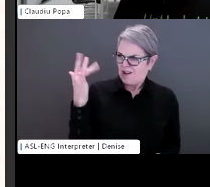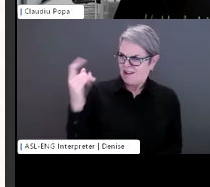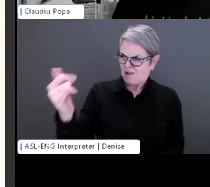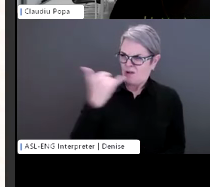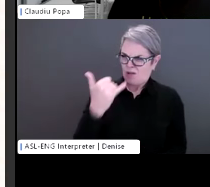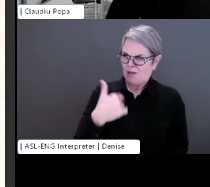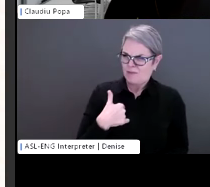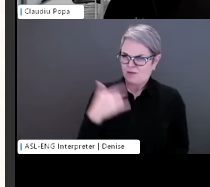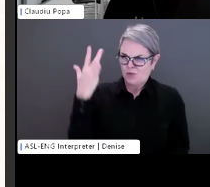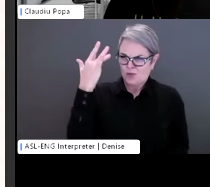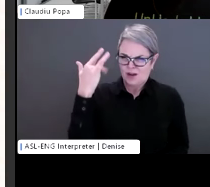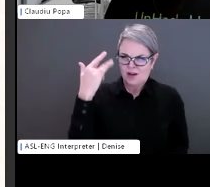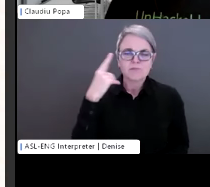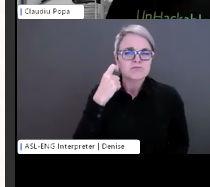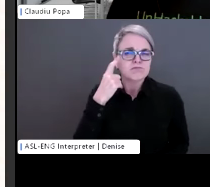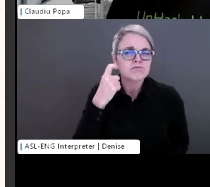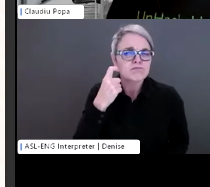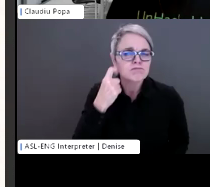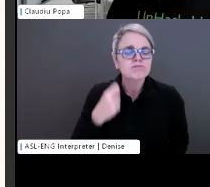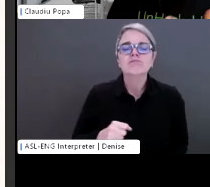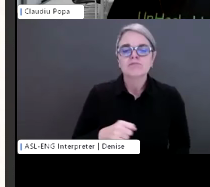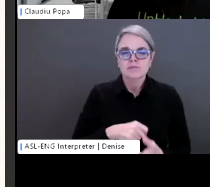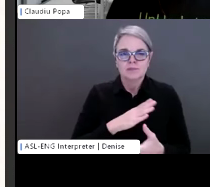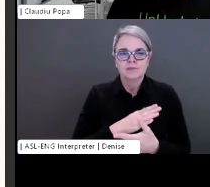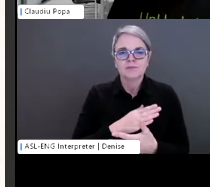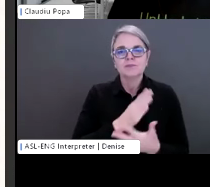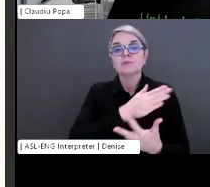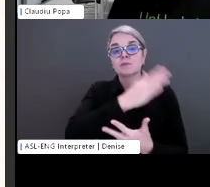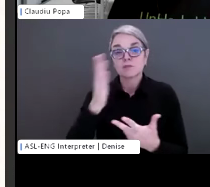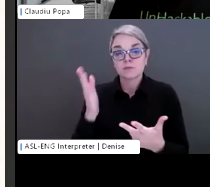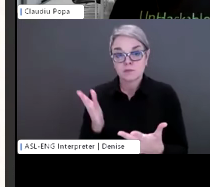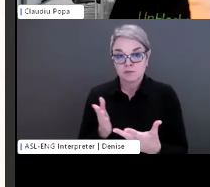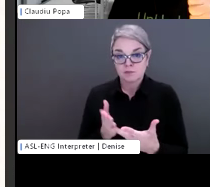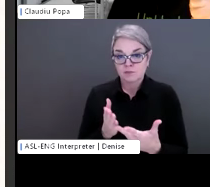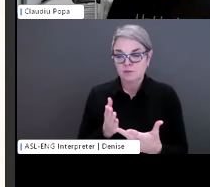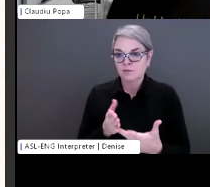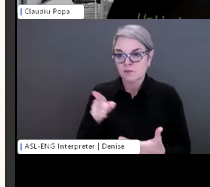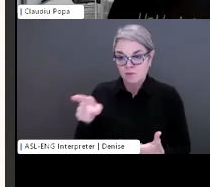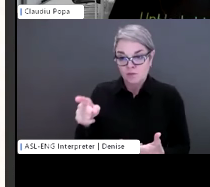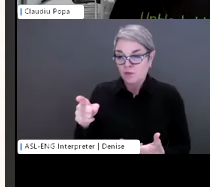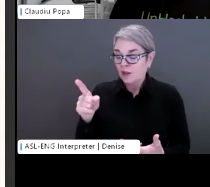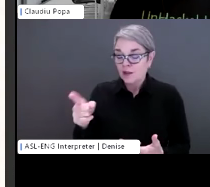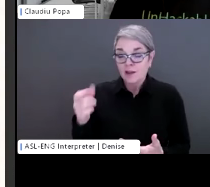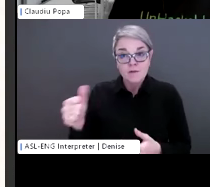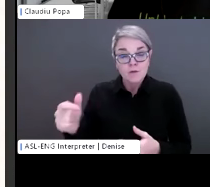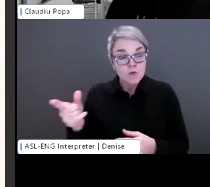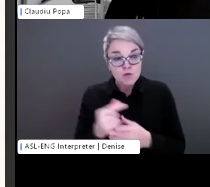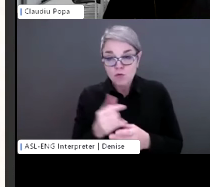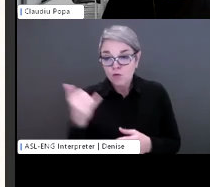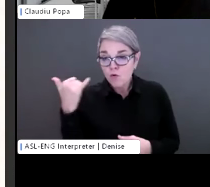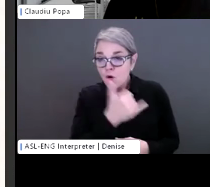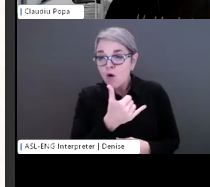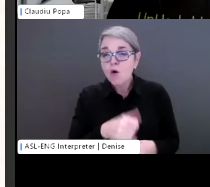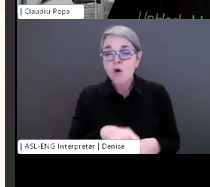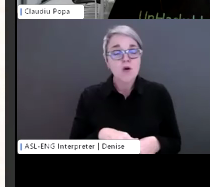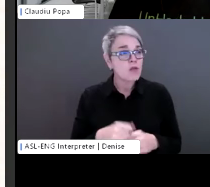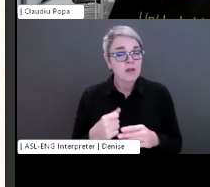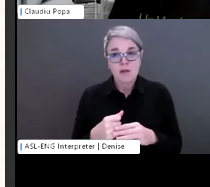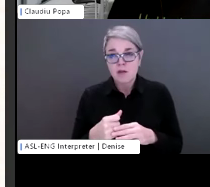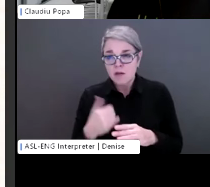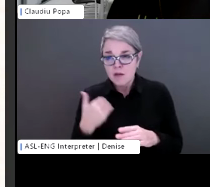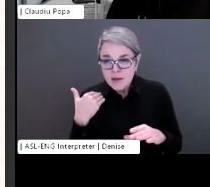And finally, anytime somebody calls or emails you and asks for your identity information, you must